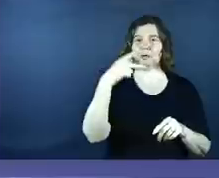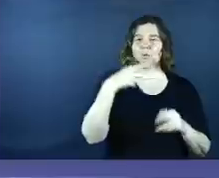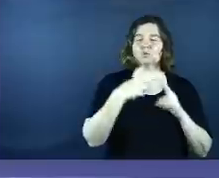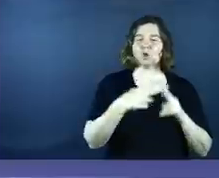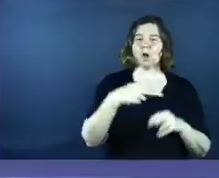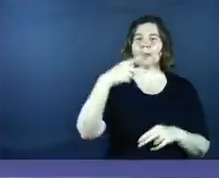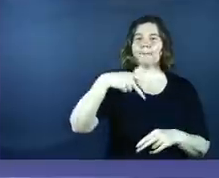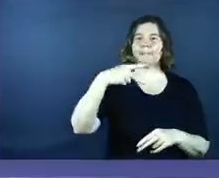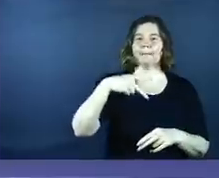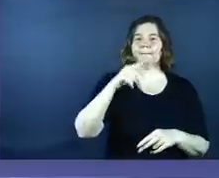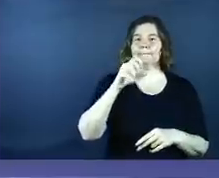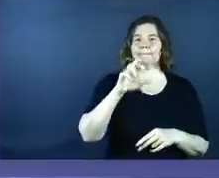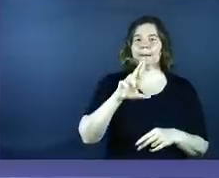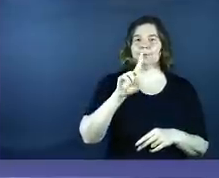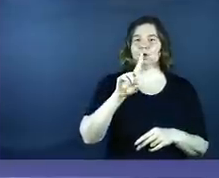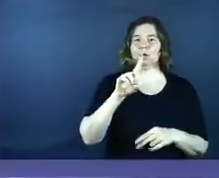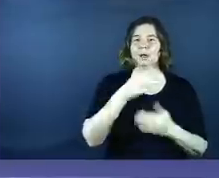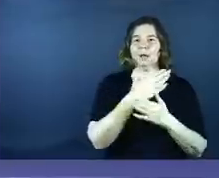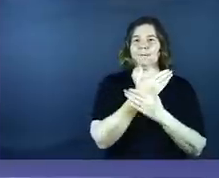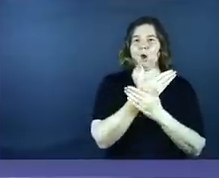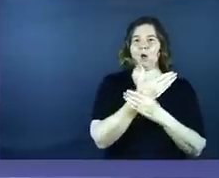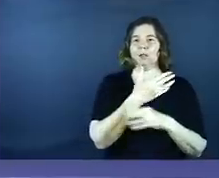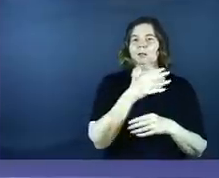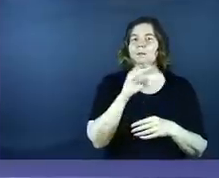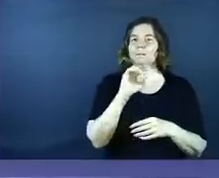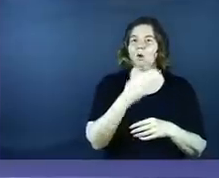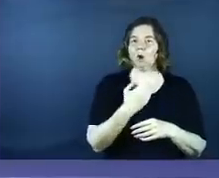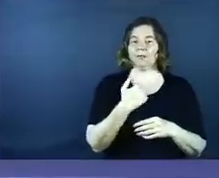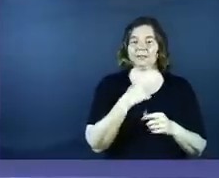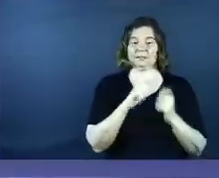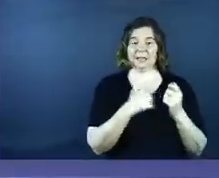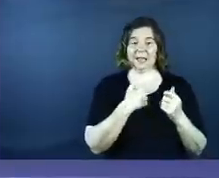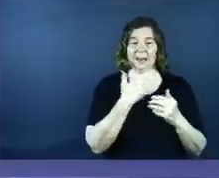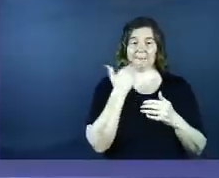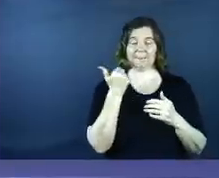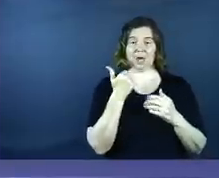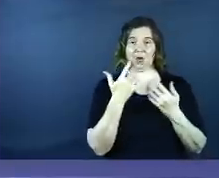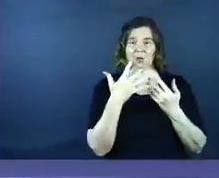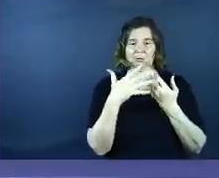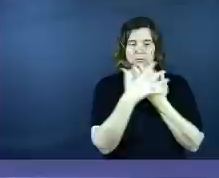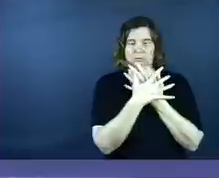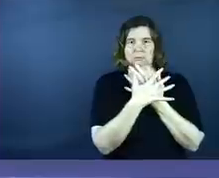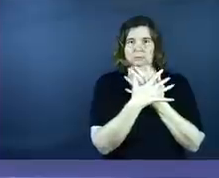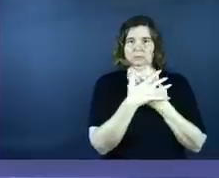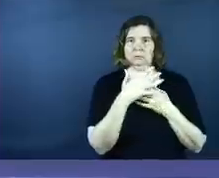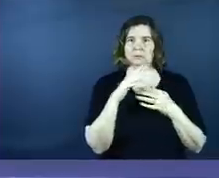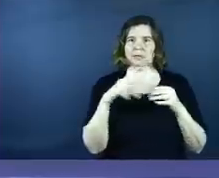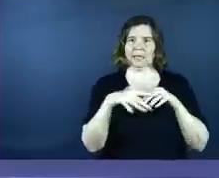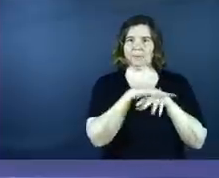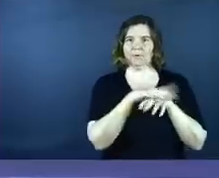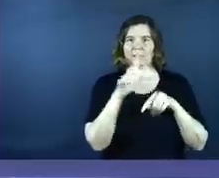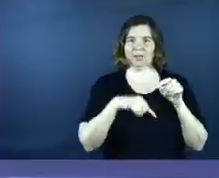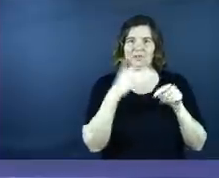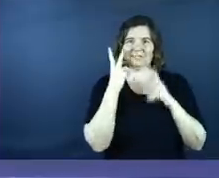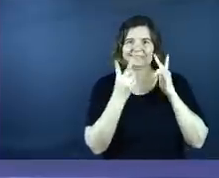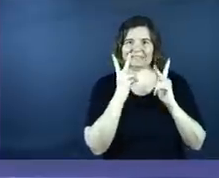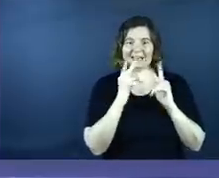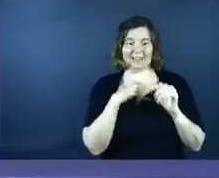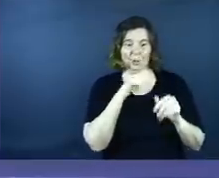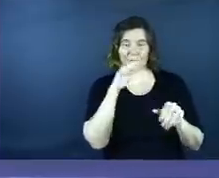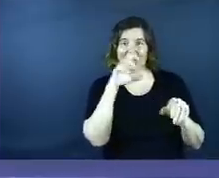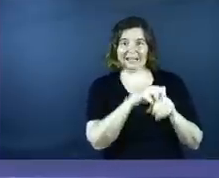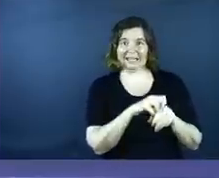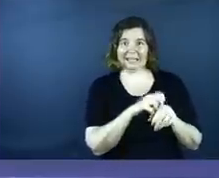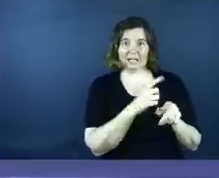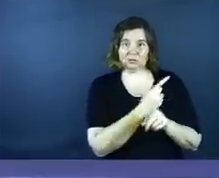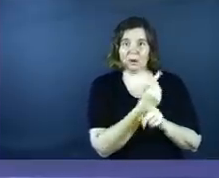moth situation, where these particular kinds of moths had better camouflage in a certain situation, and they were not eaten by predators